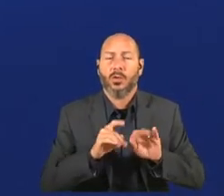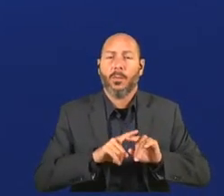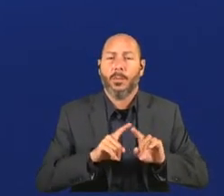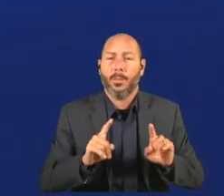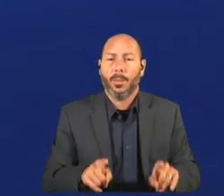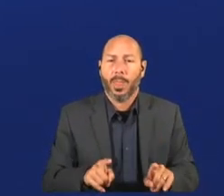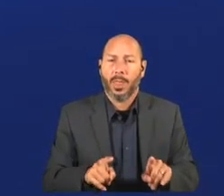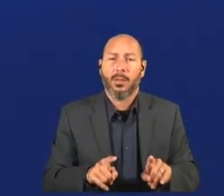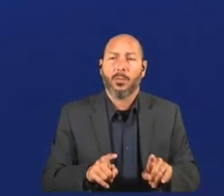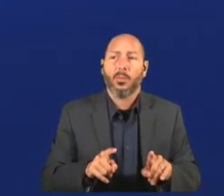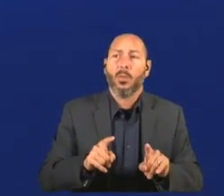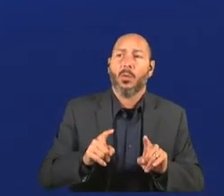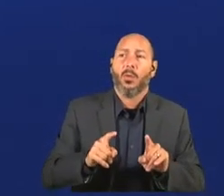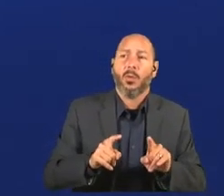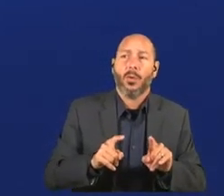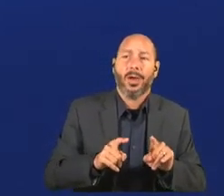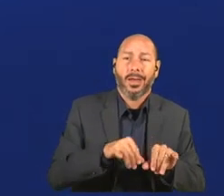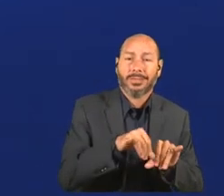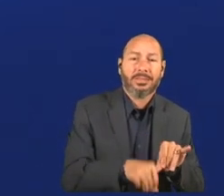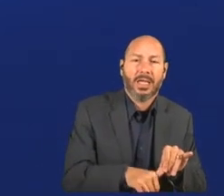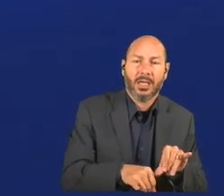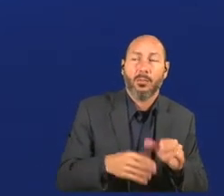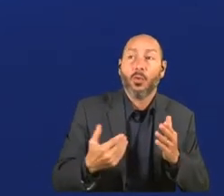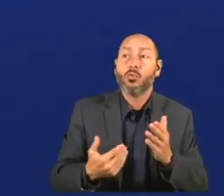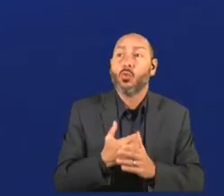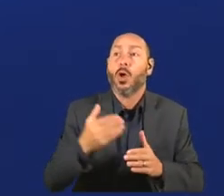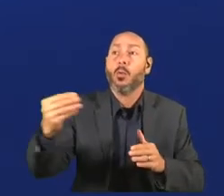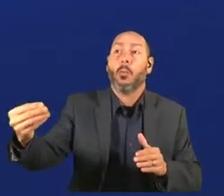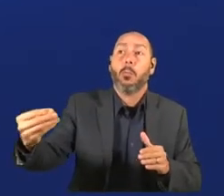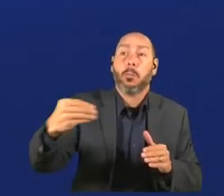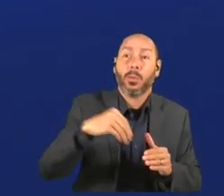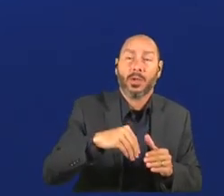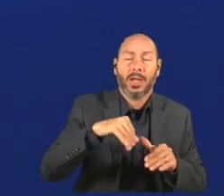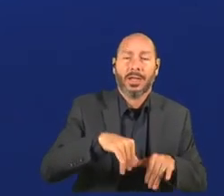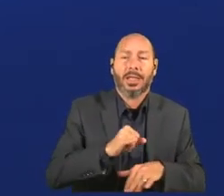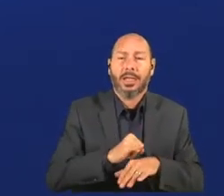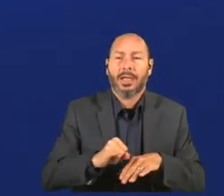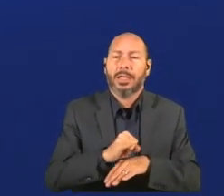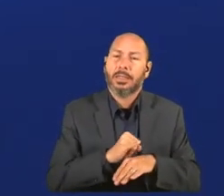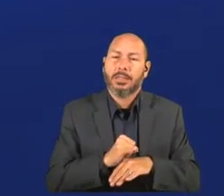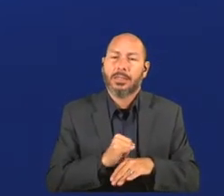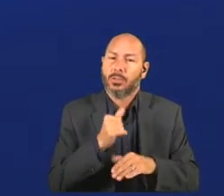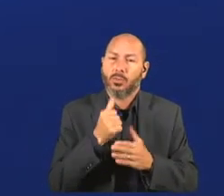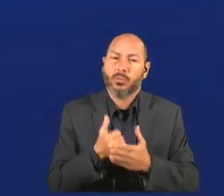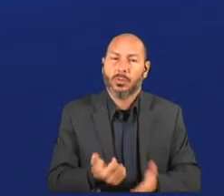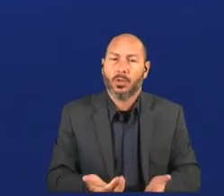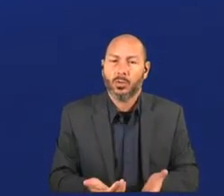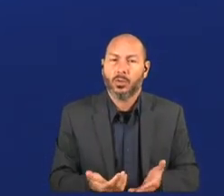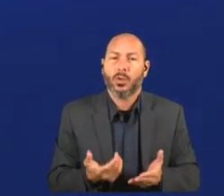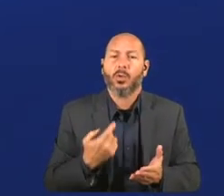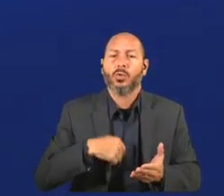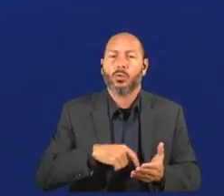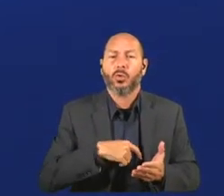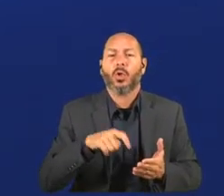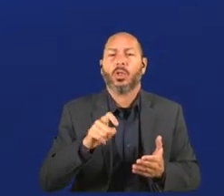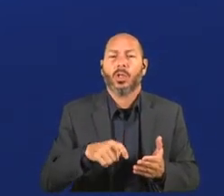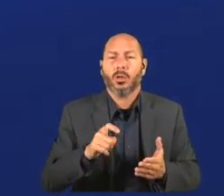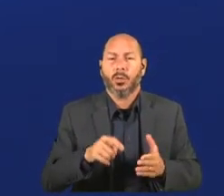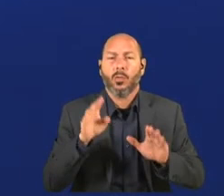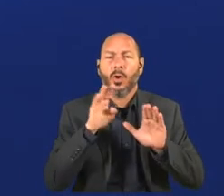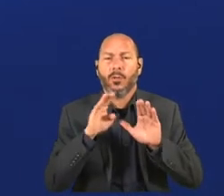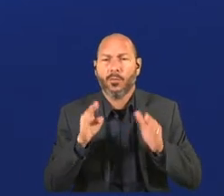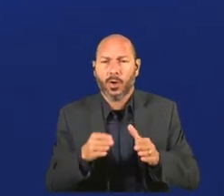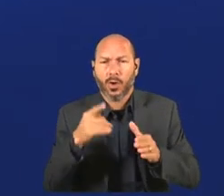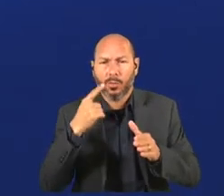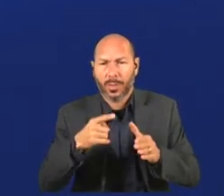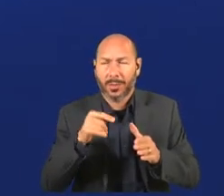new physicians into the island. So we talk about some of the recommendations of how we create incentives that focus more on making sure that we support those